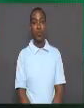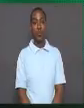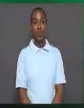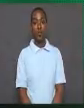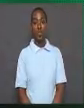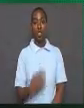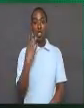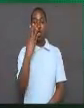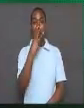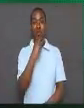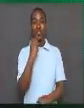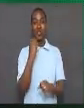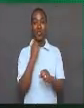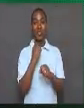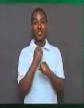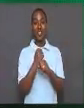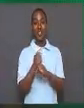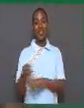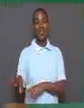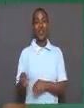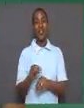Well done, students.